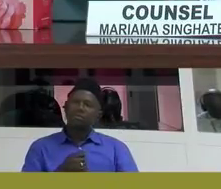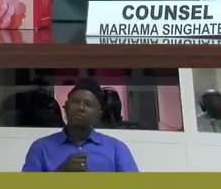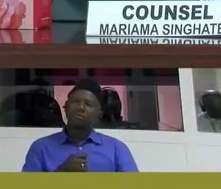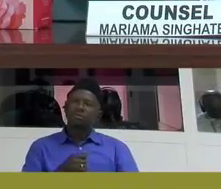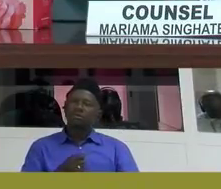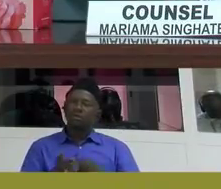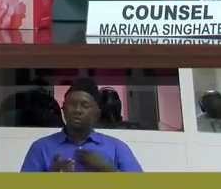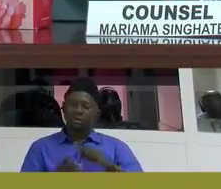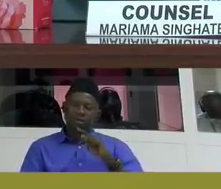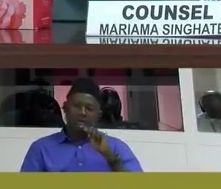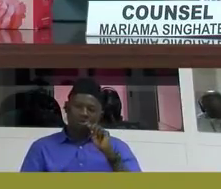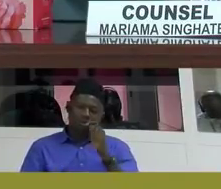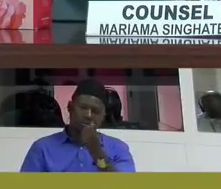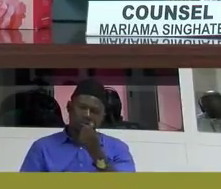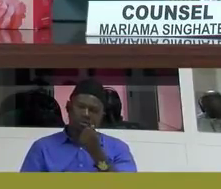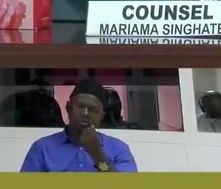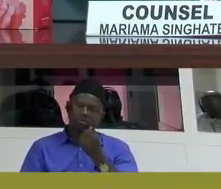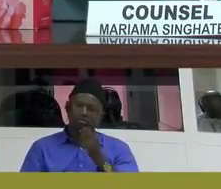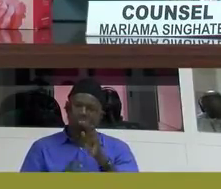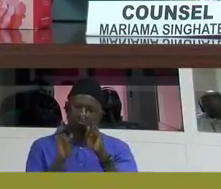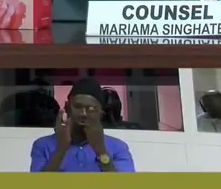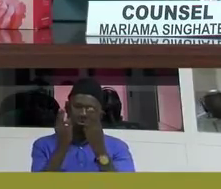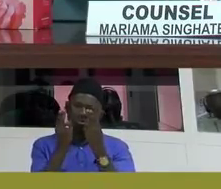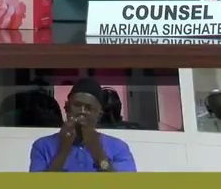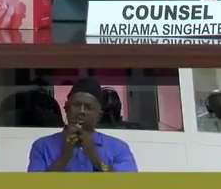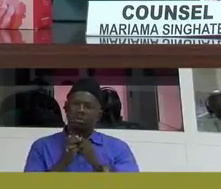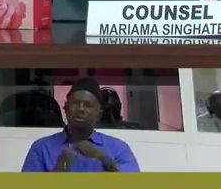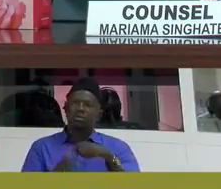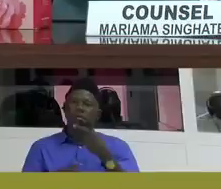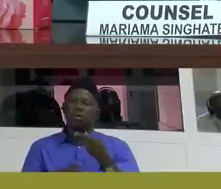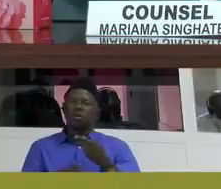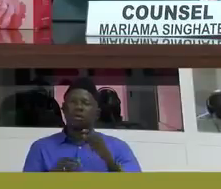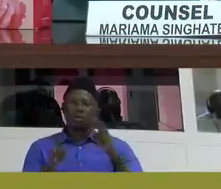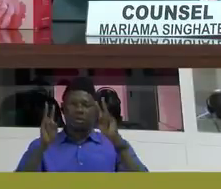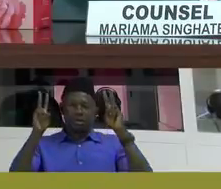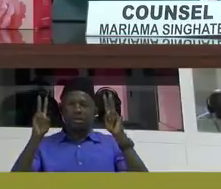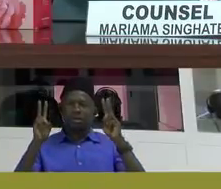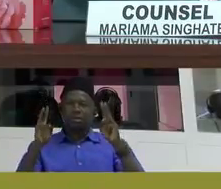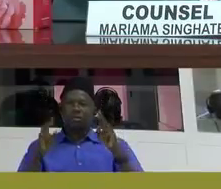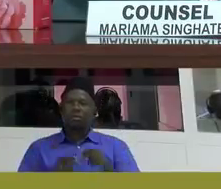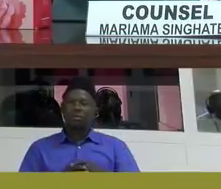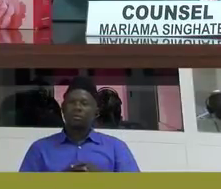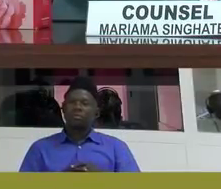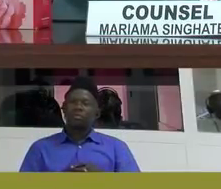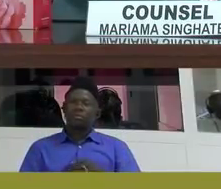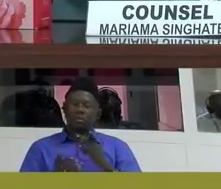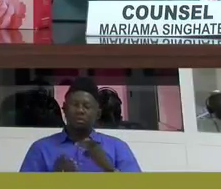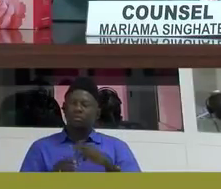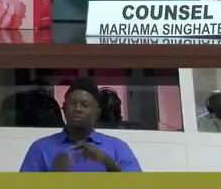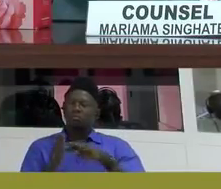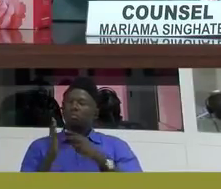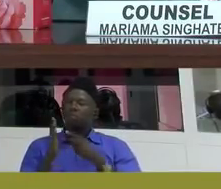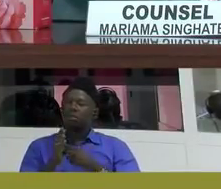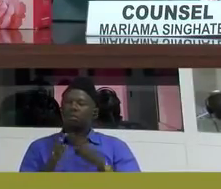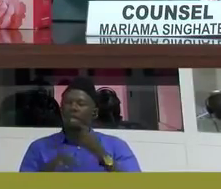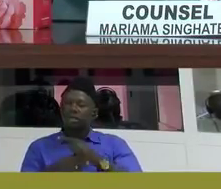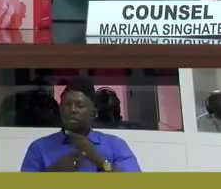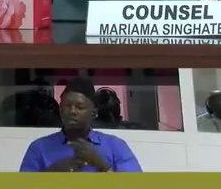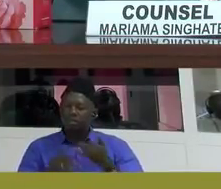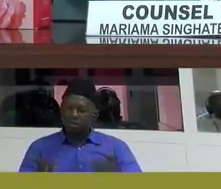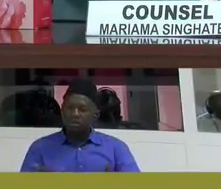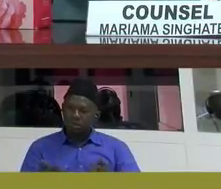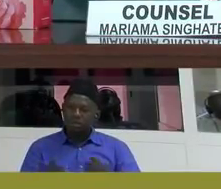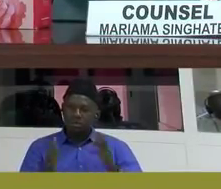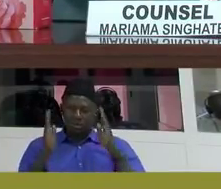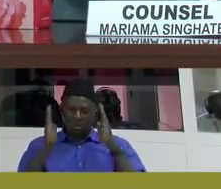the new fatwa by Yahya Jammeh that the Gambia is now an Islamic